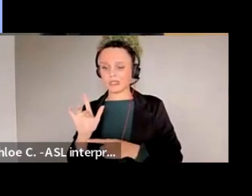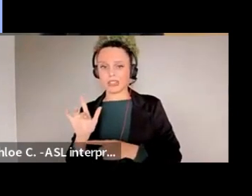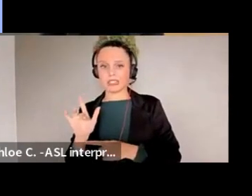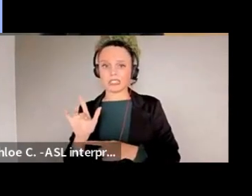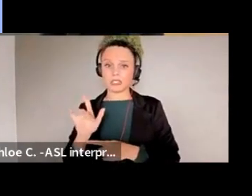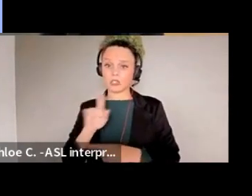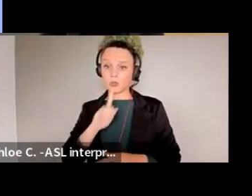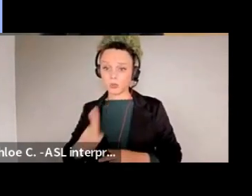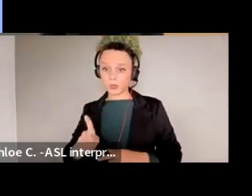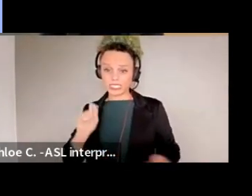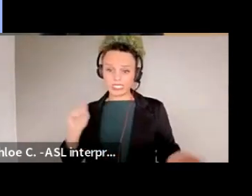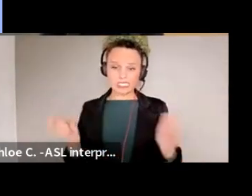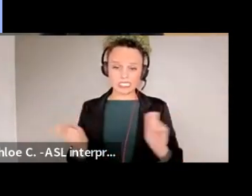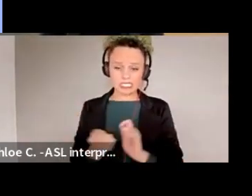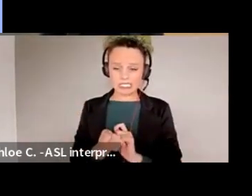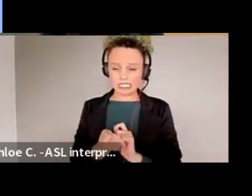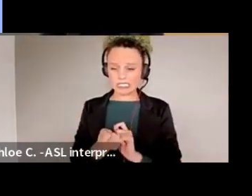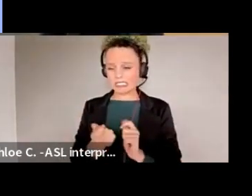that this